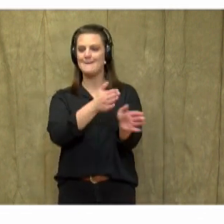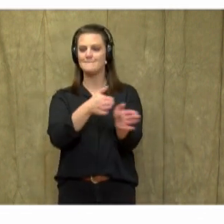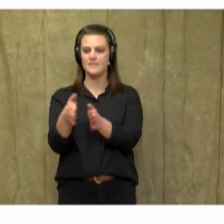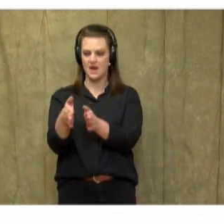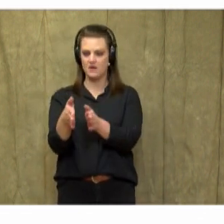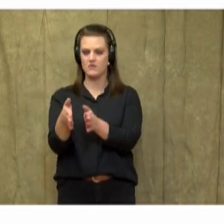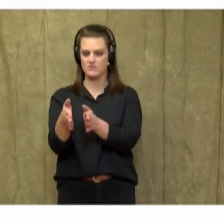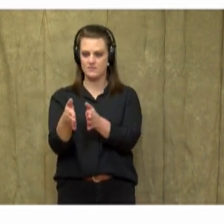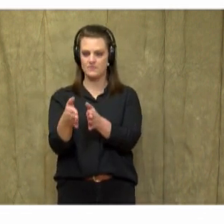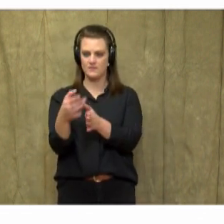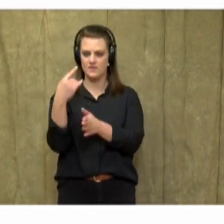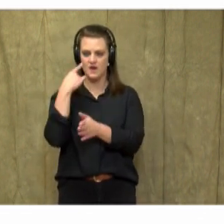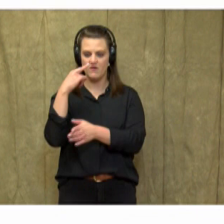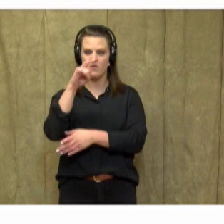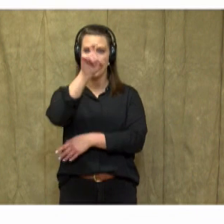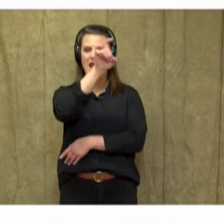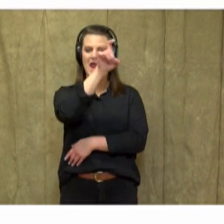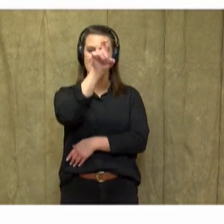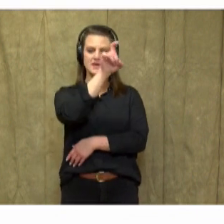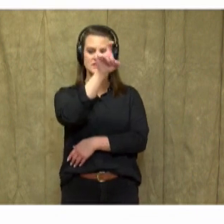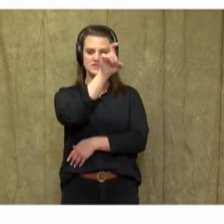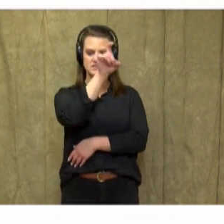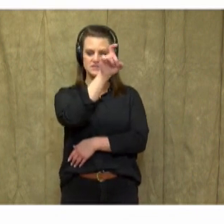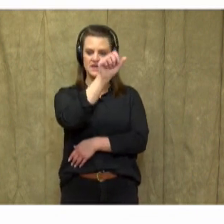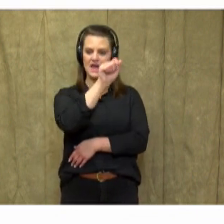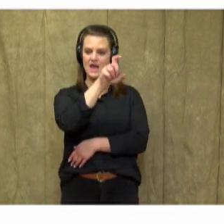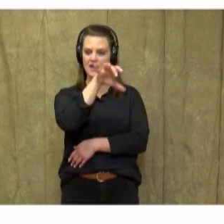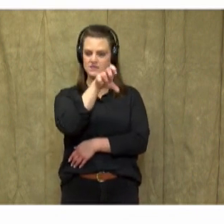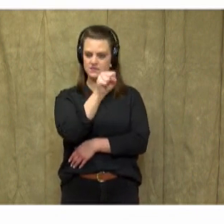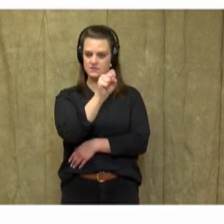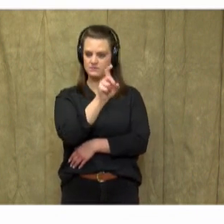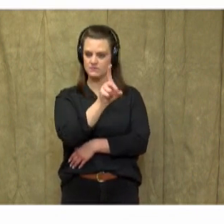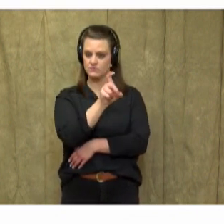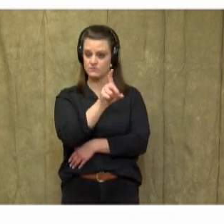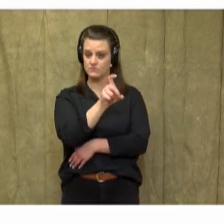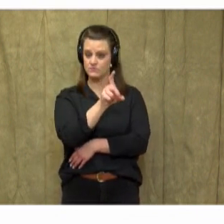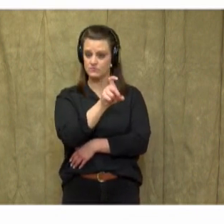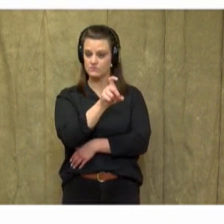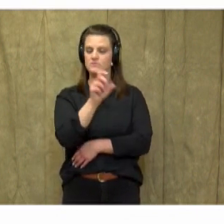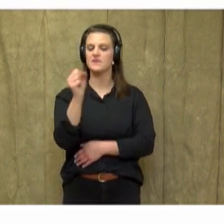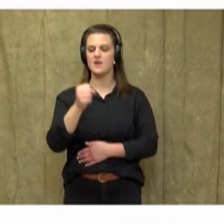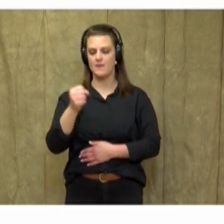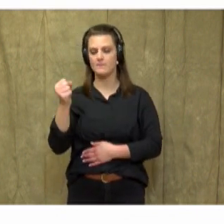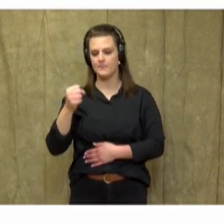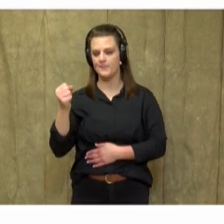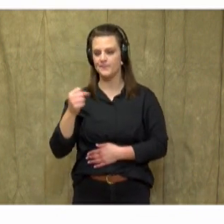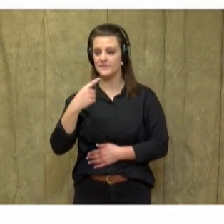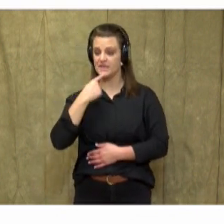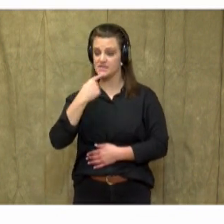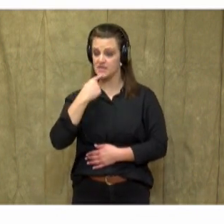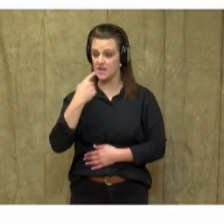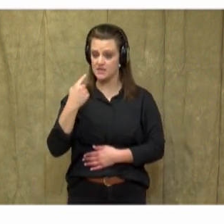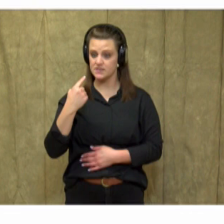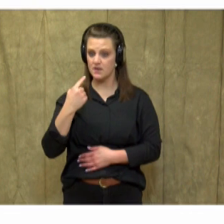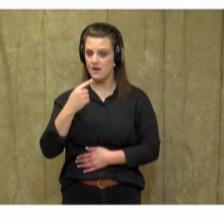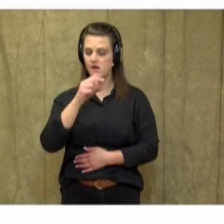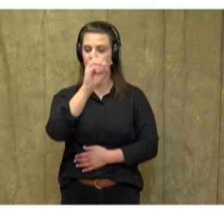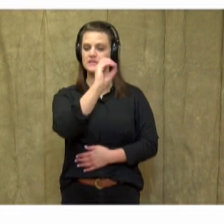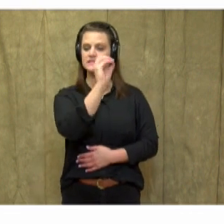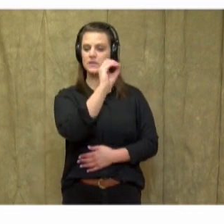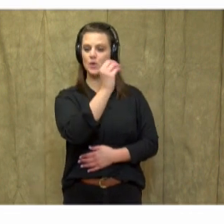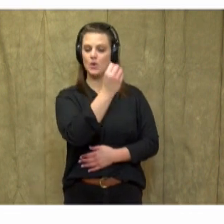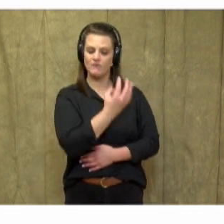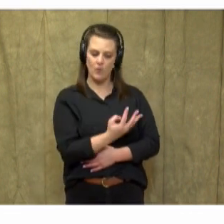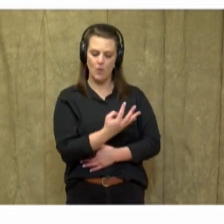pattern for the x-axis? Yeah, because it says 0